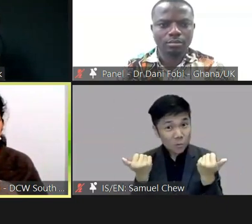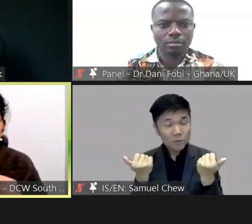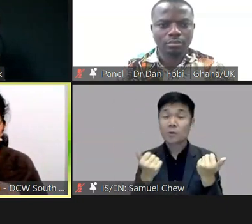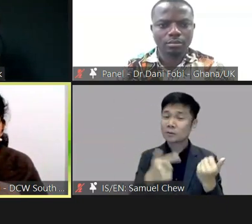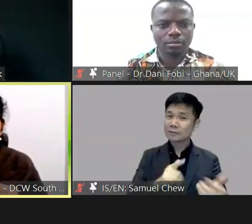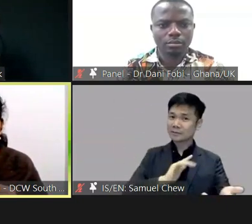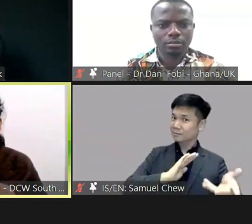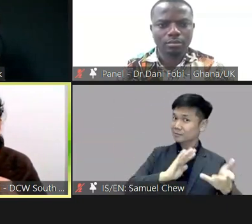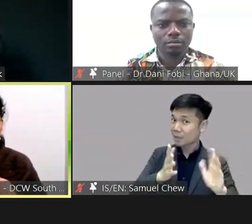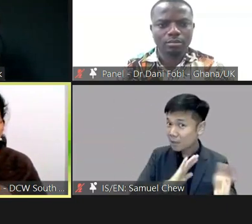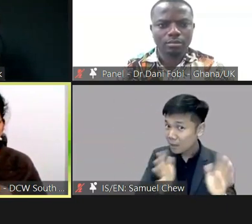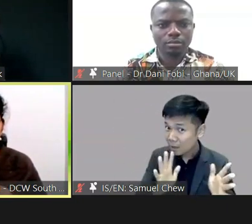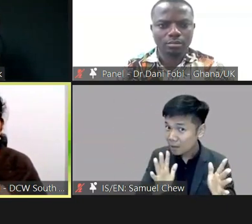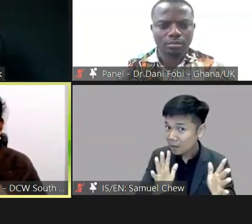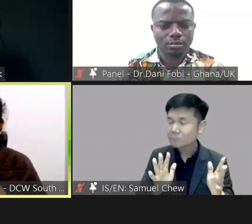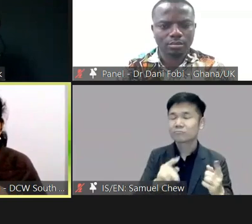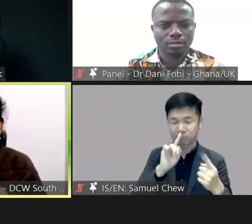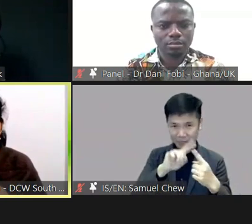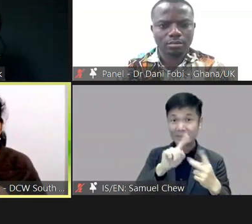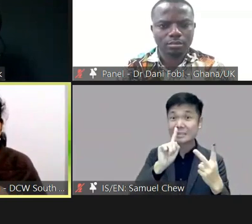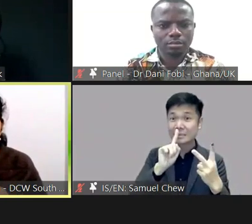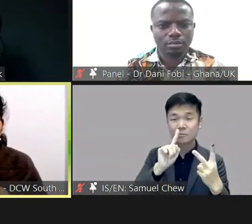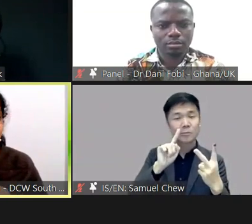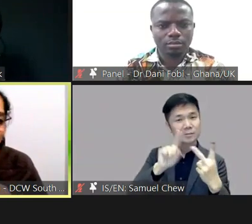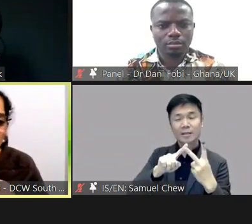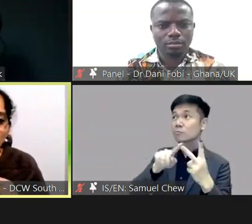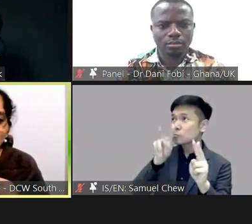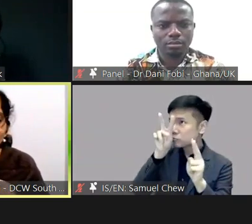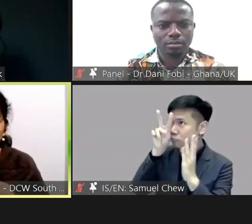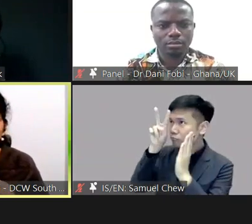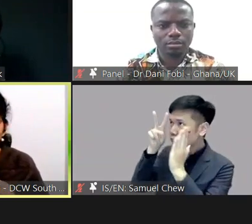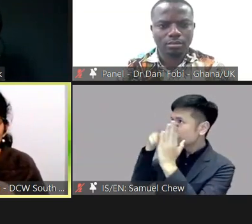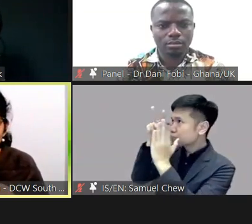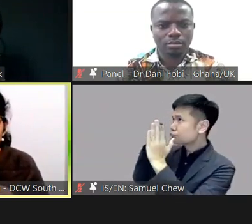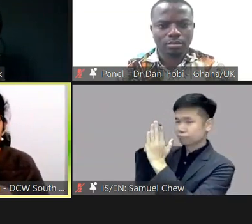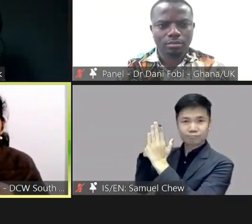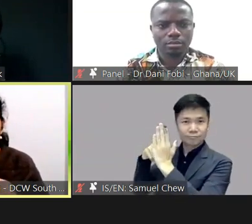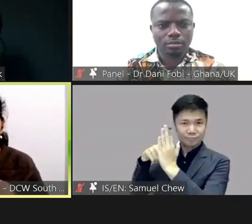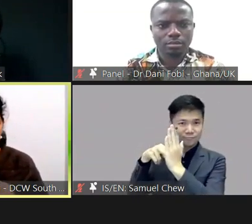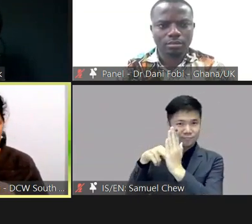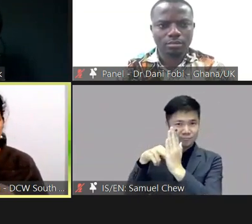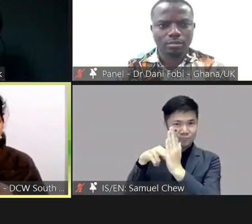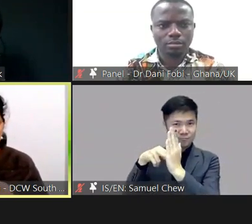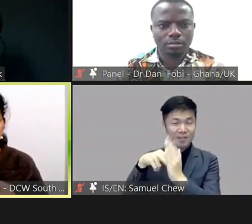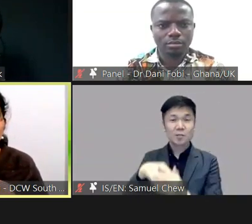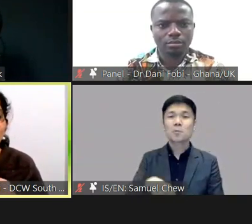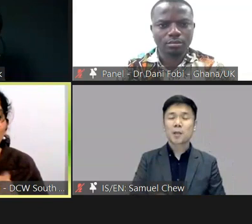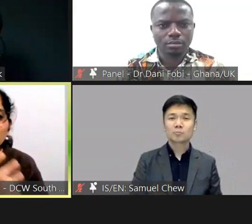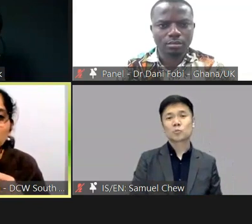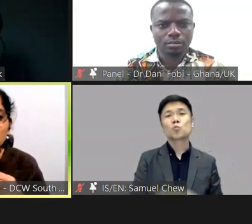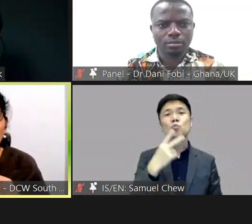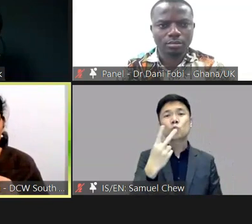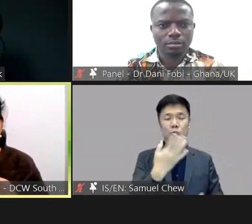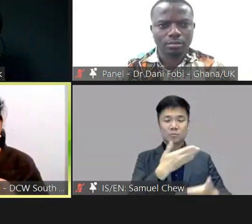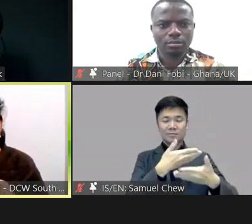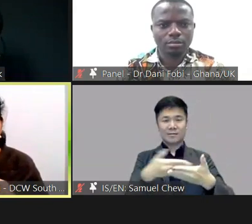be able to communicate, to learn, to become literate. So that is where we say bilingual approach or teaching, where you're